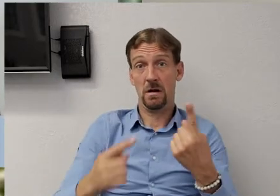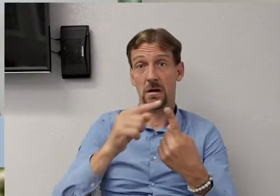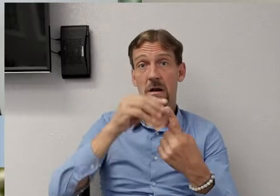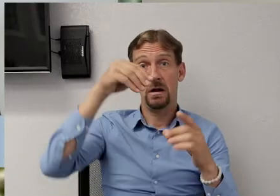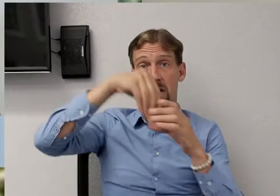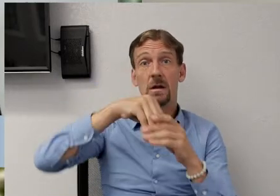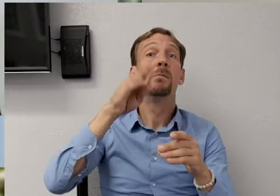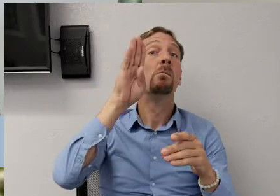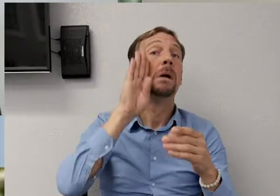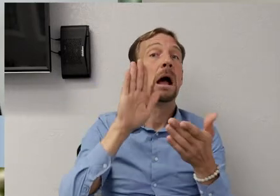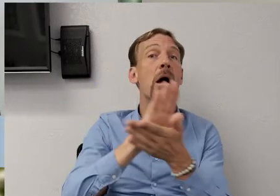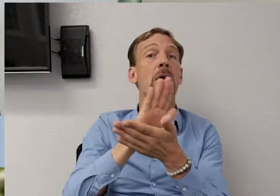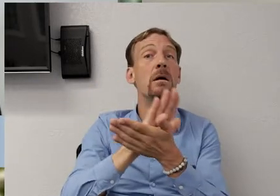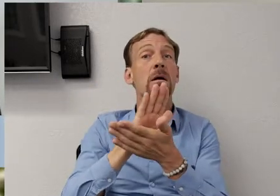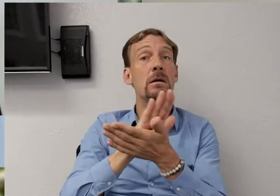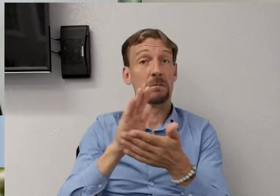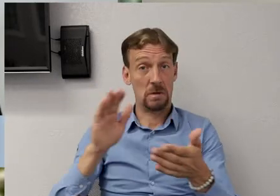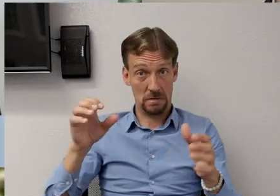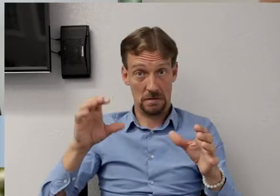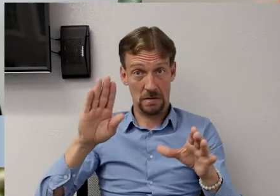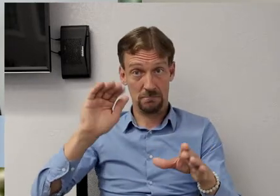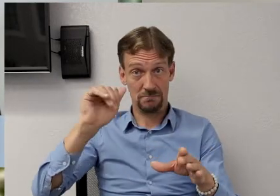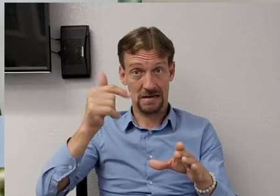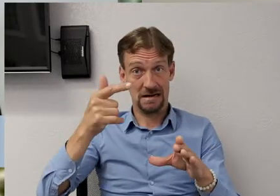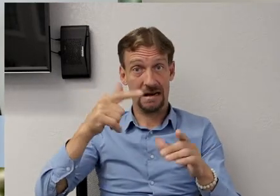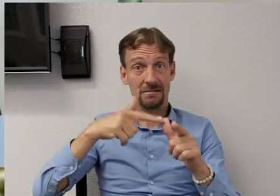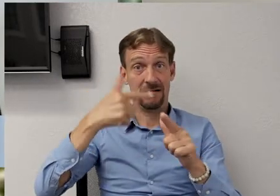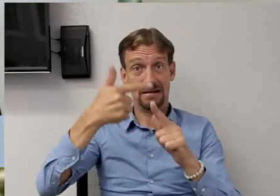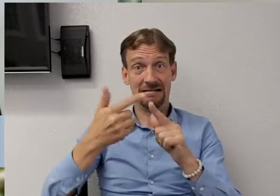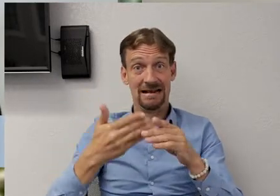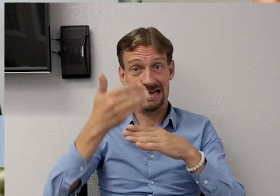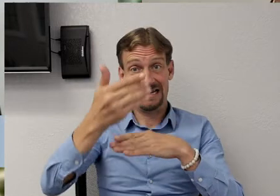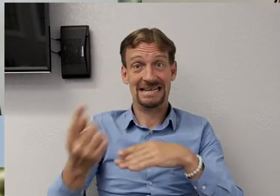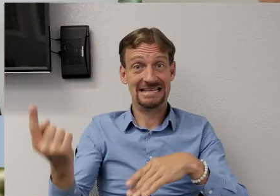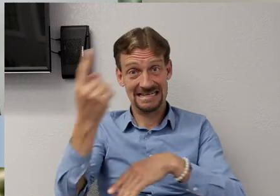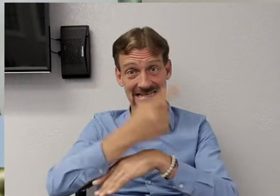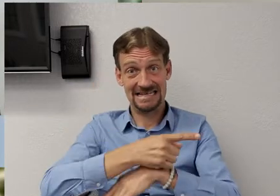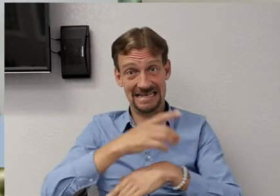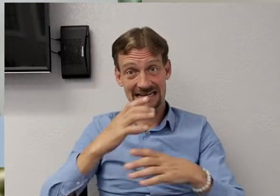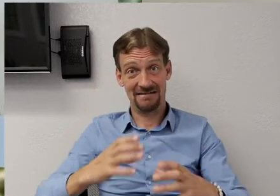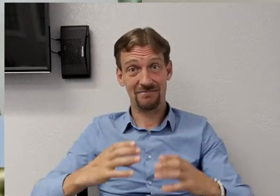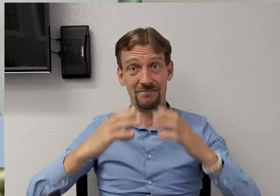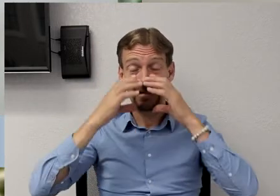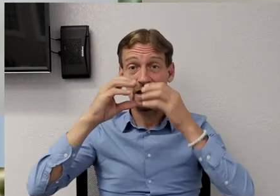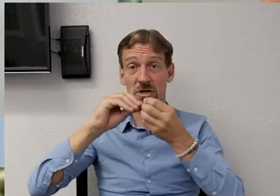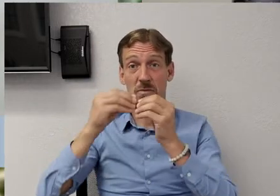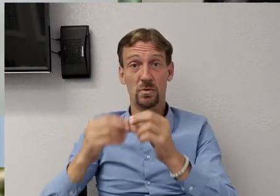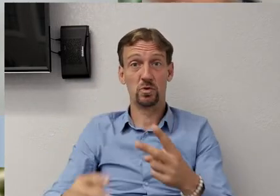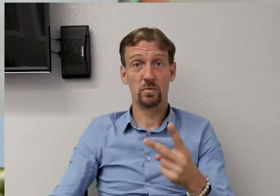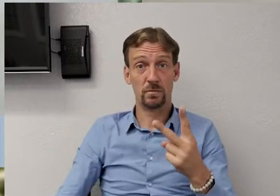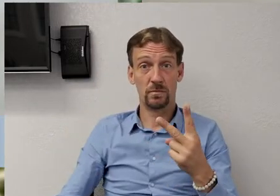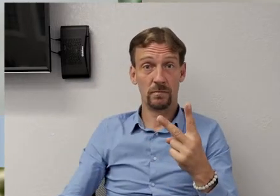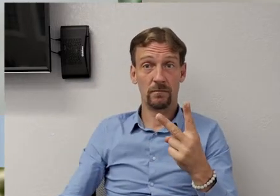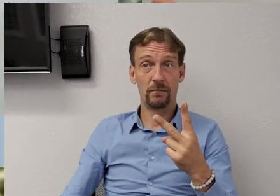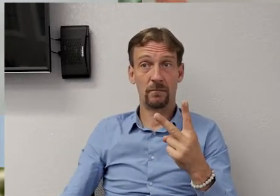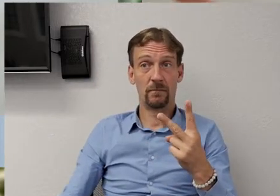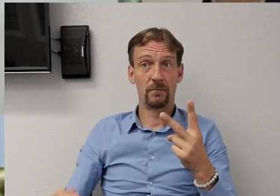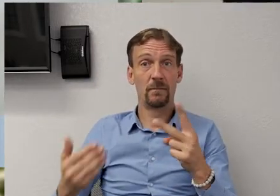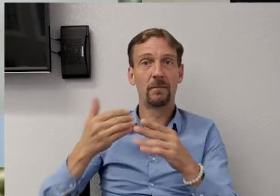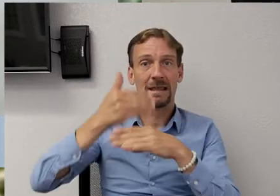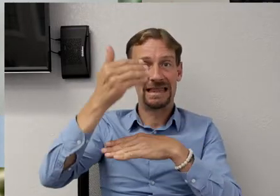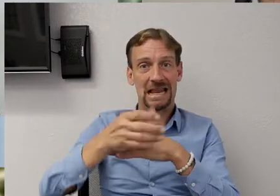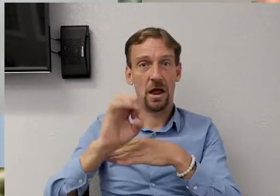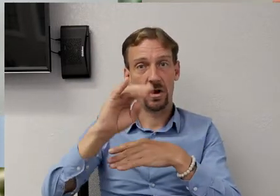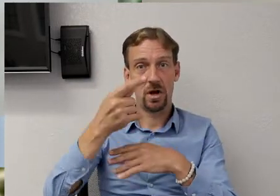in a brown paper bag that we furnished you, and then the next day when you start your shift, you put on mask number two. Mm-hmm. Wear it to the end of your